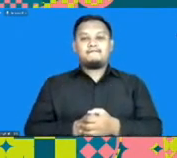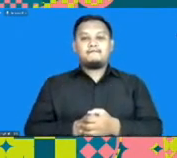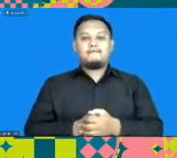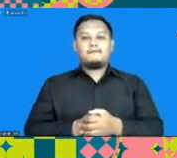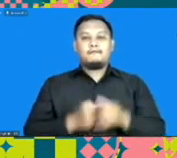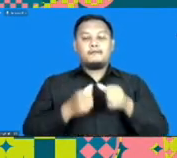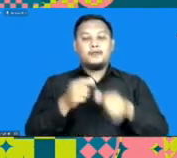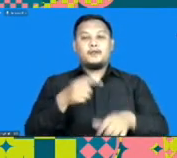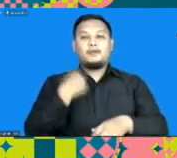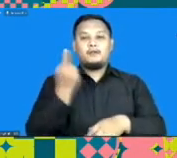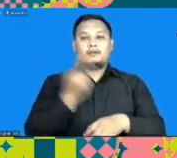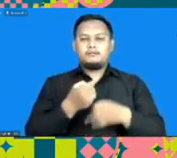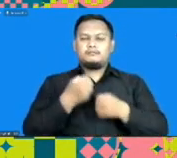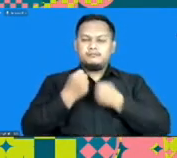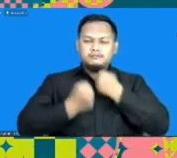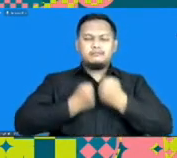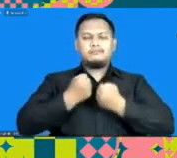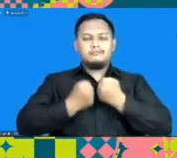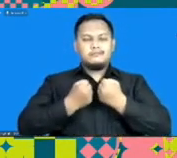know, general